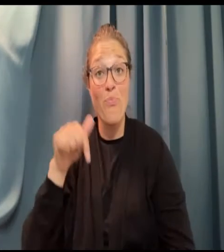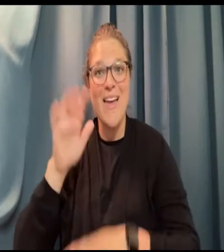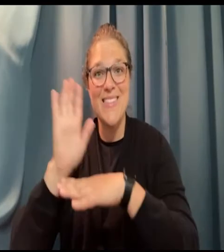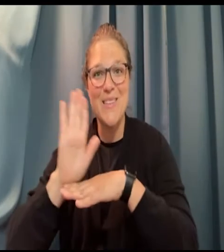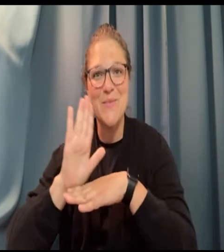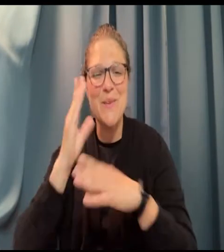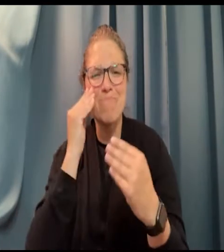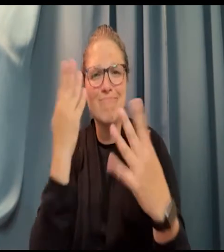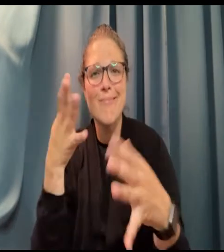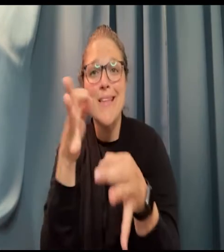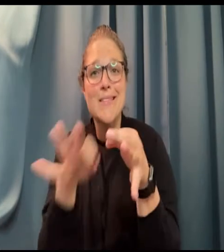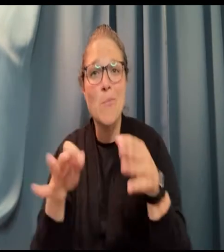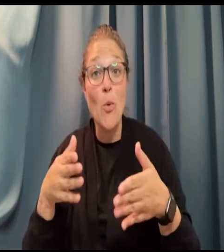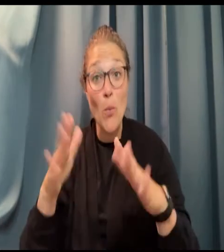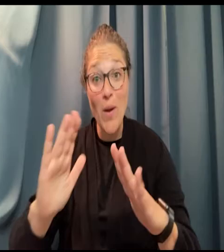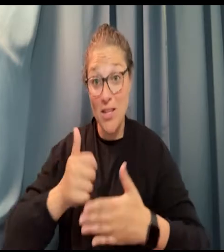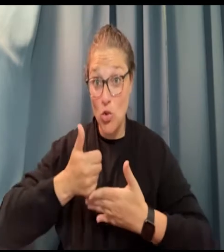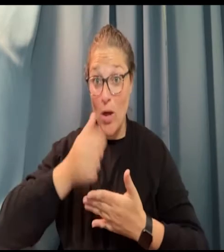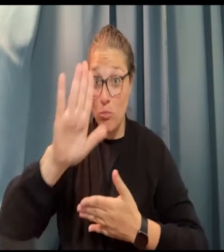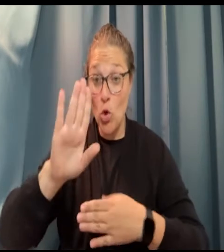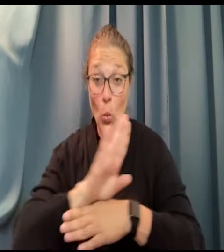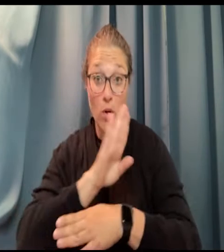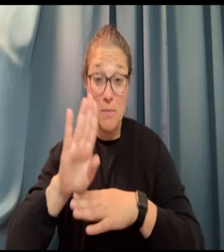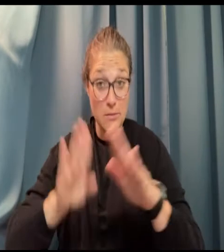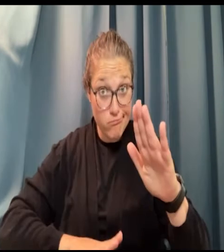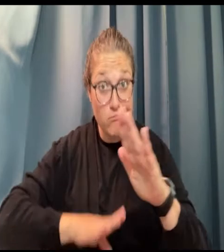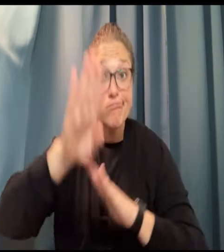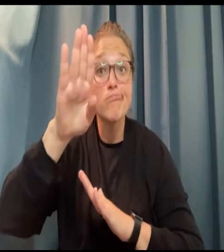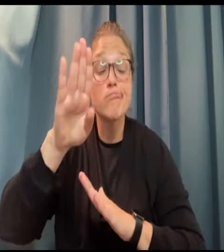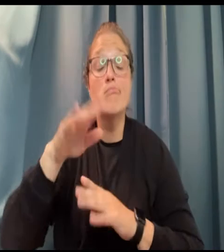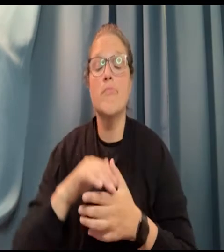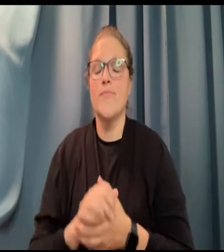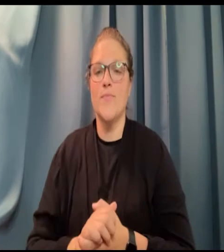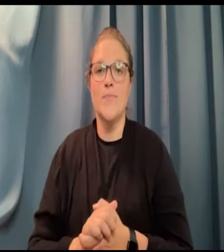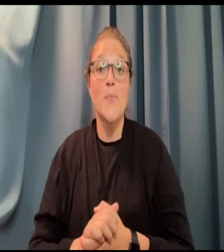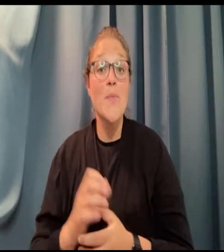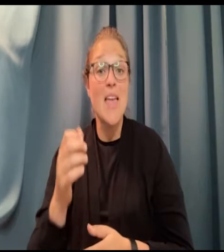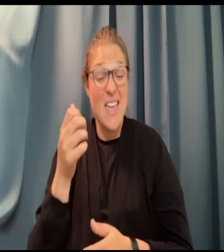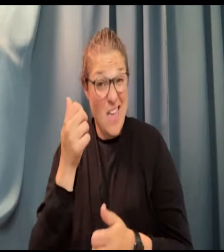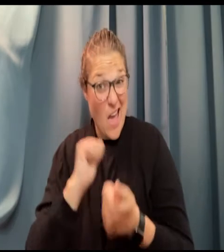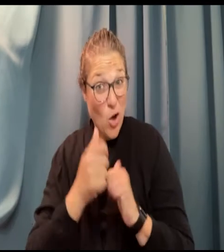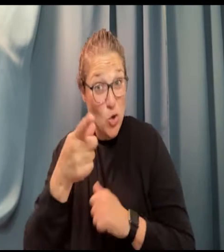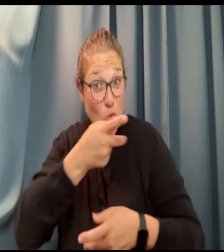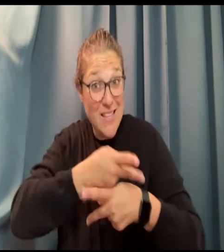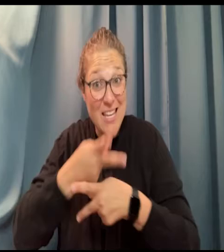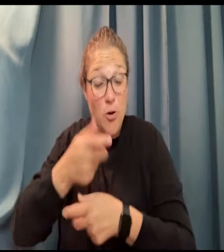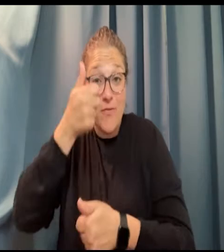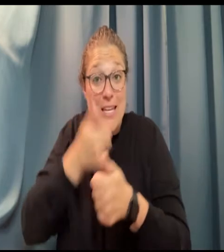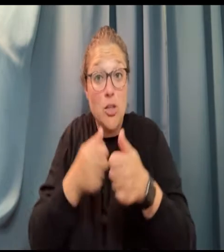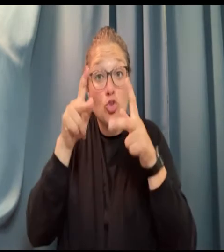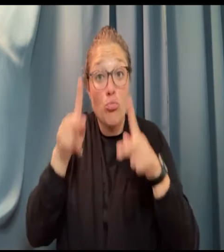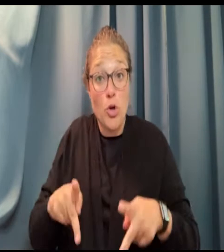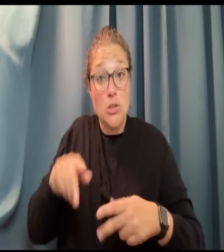In this video, I'm going to share some simple ways that will help your business grow and make money. Everybody knows that how you treat